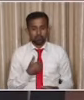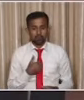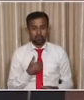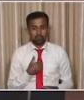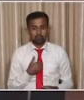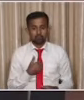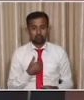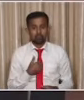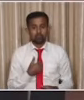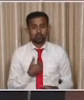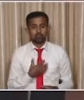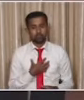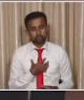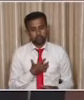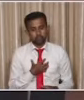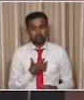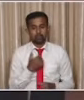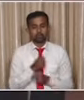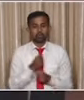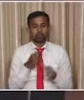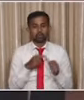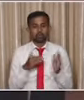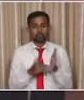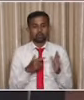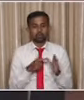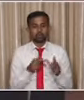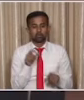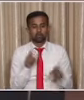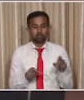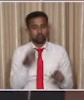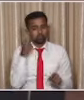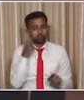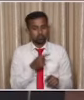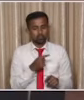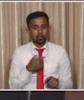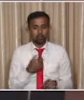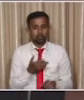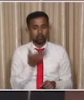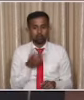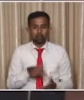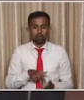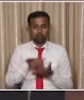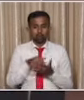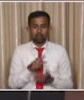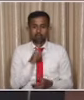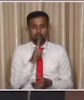Gaza. But can we get up and say that there are war crimes in Gaza? Can we say that?